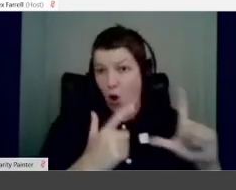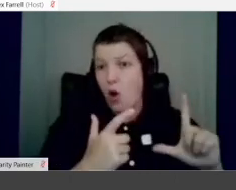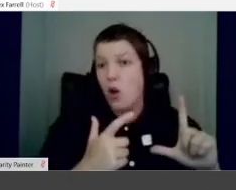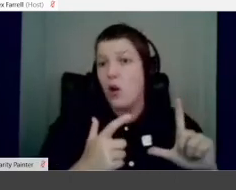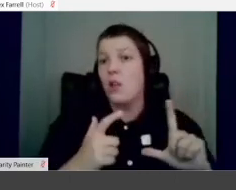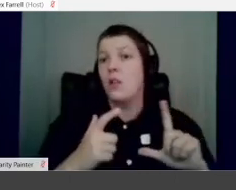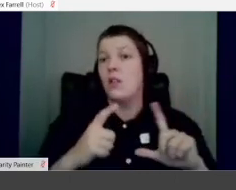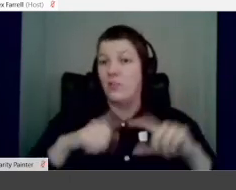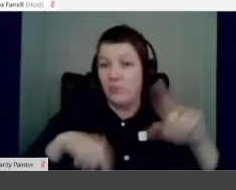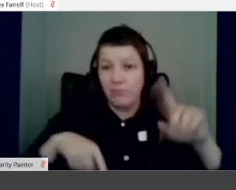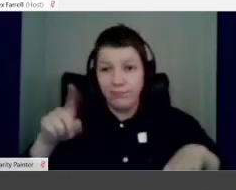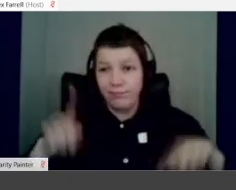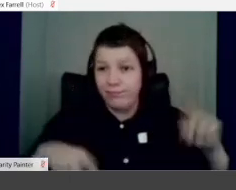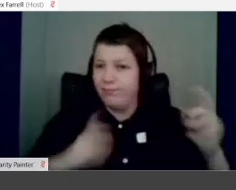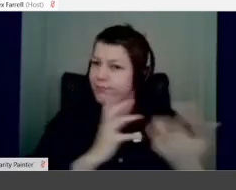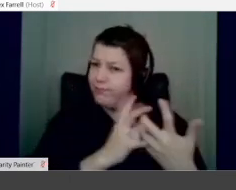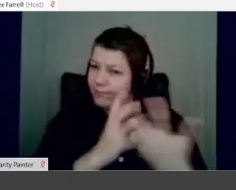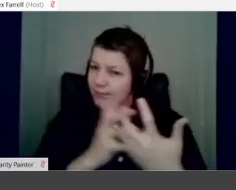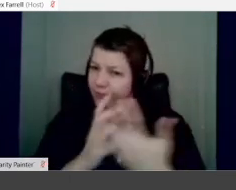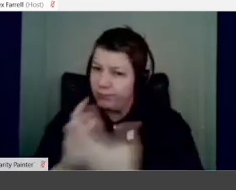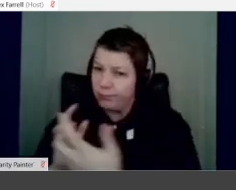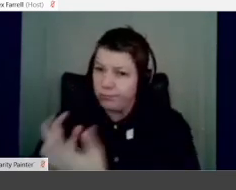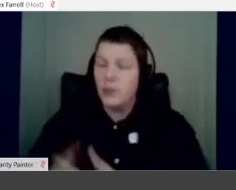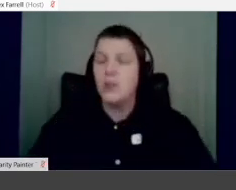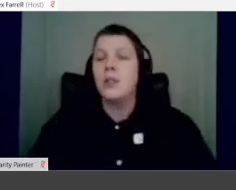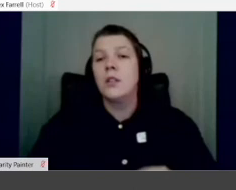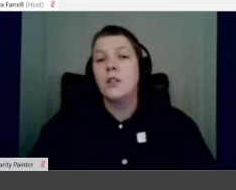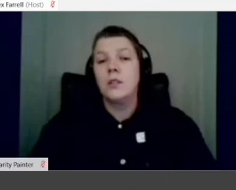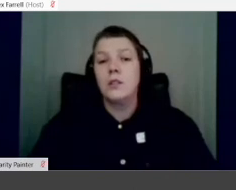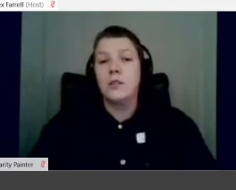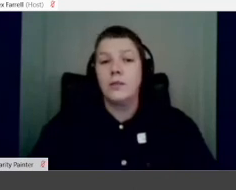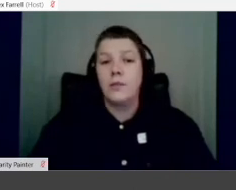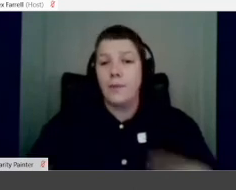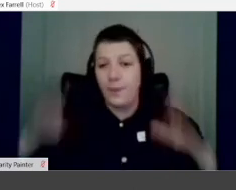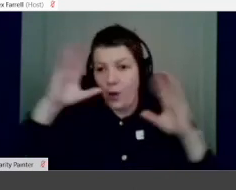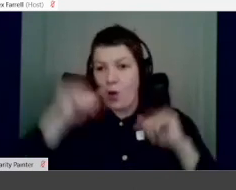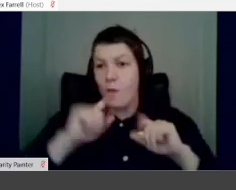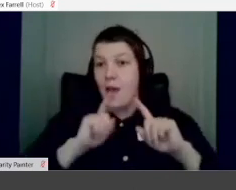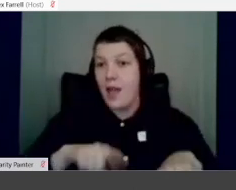so hopefully that answers some of the questions I know people have about